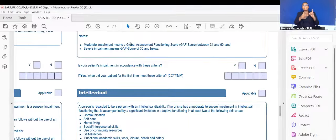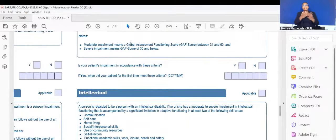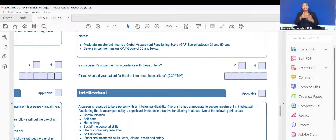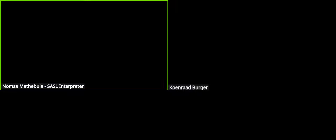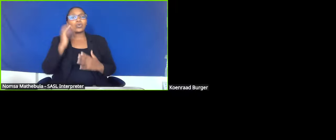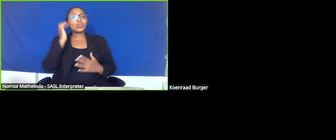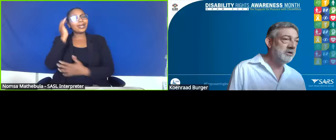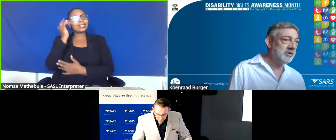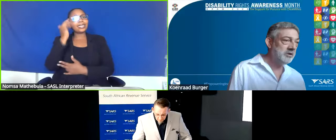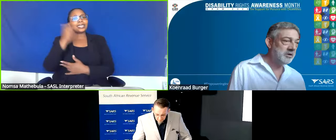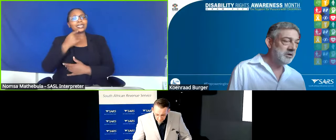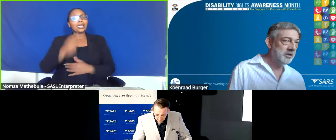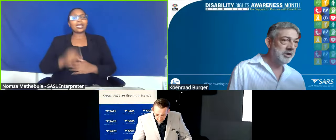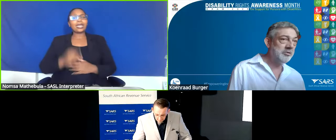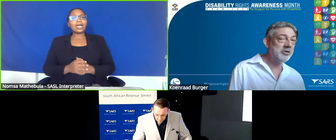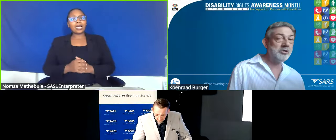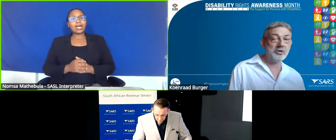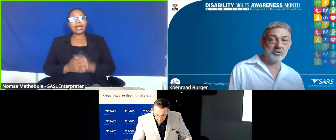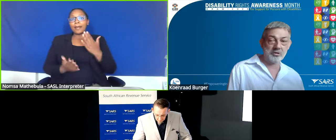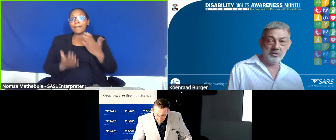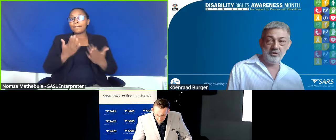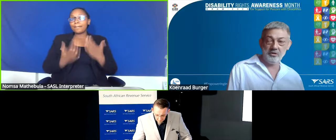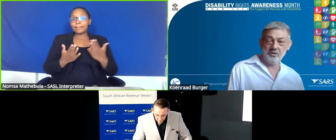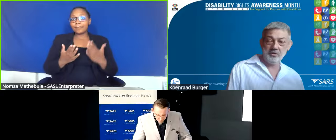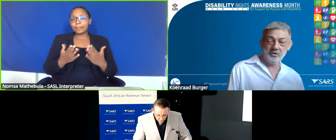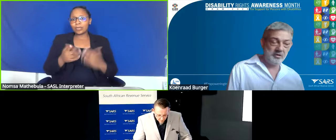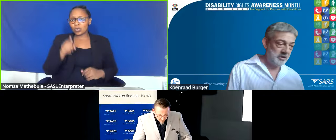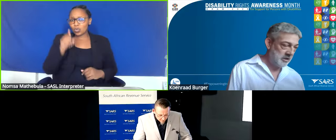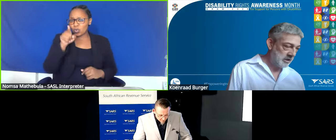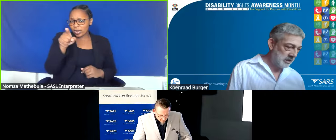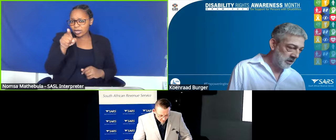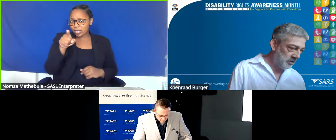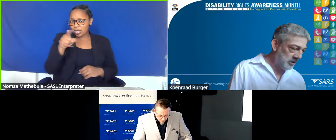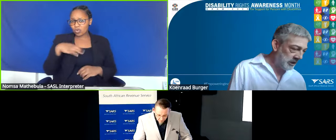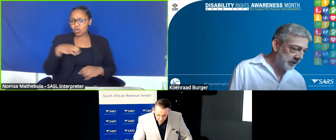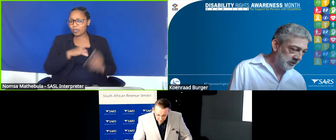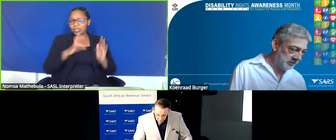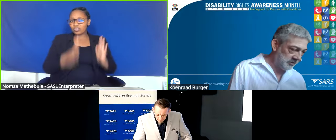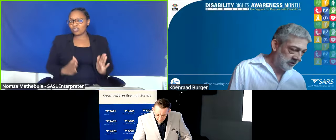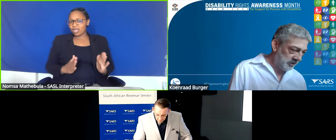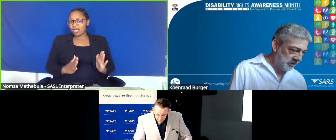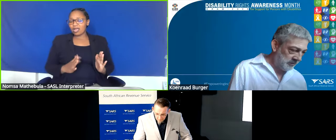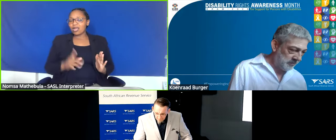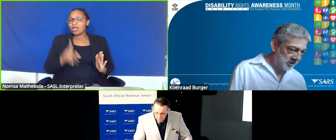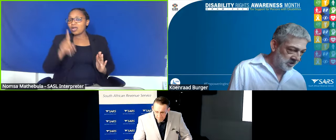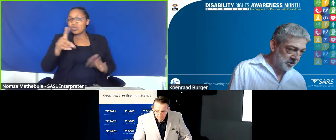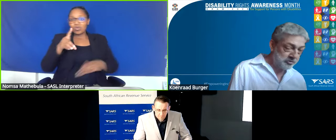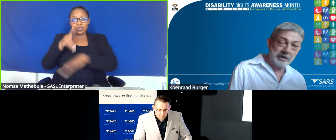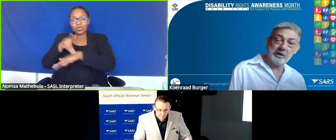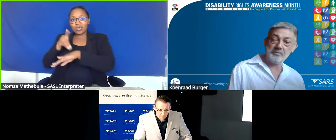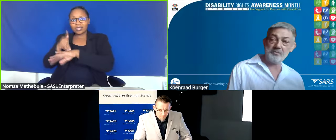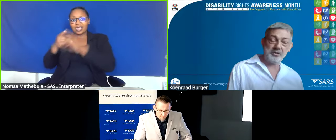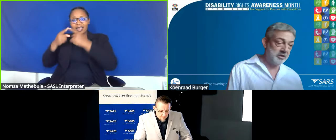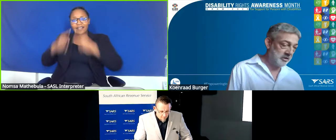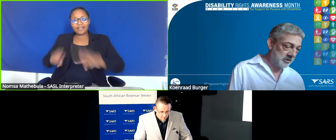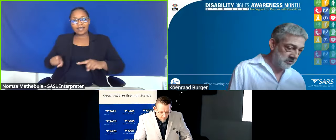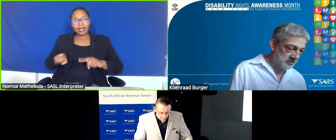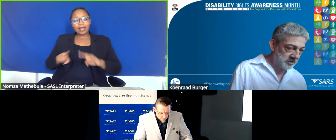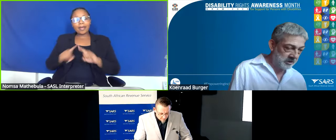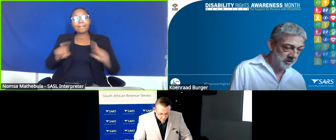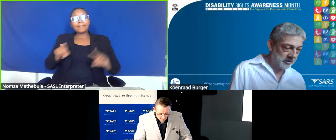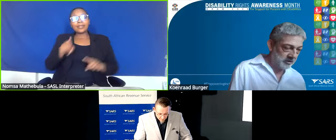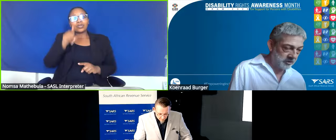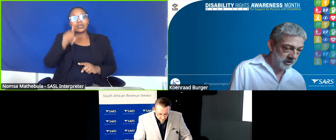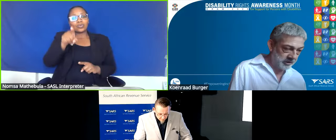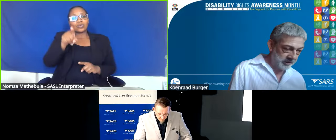Mr. Commissioner, you're not a doctor. How can you prescribe